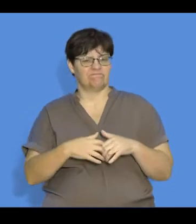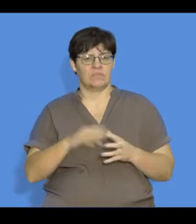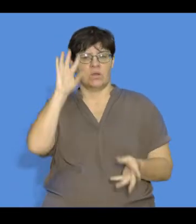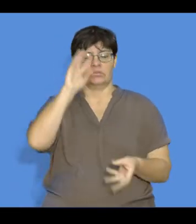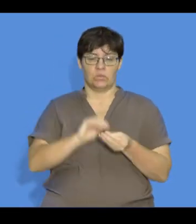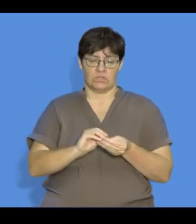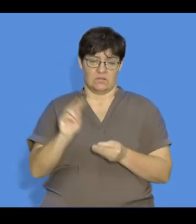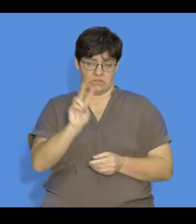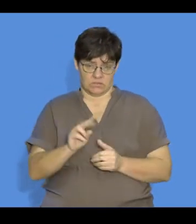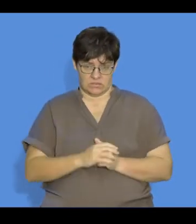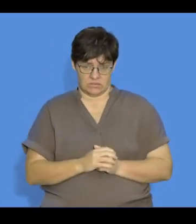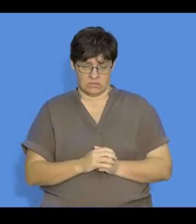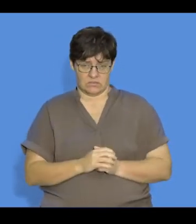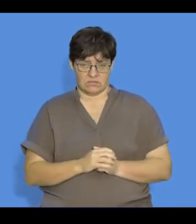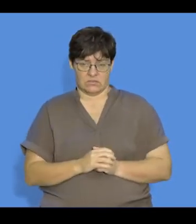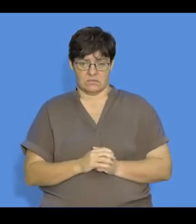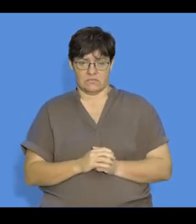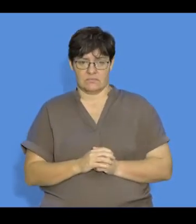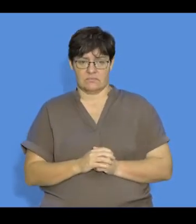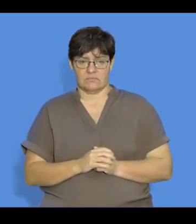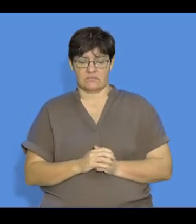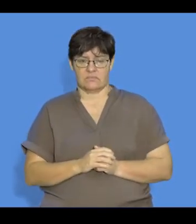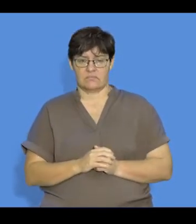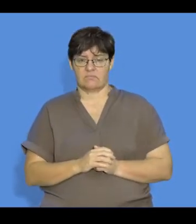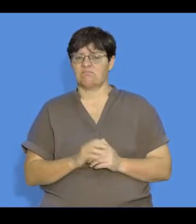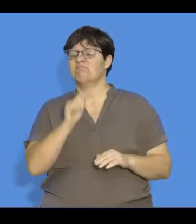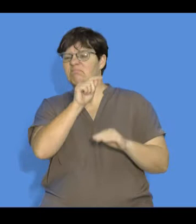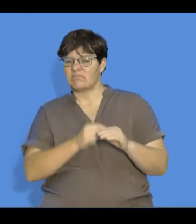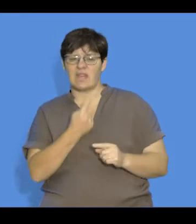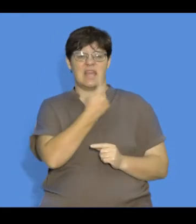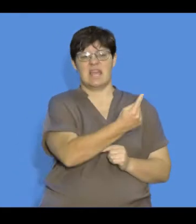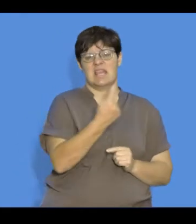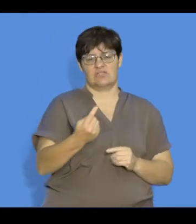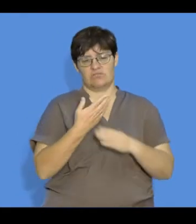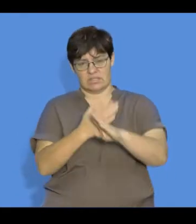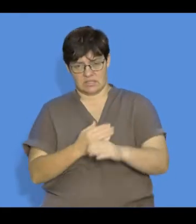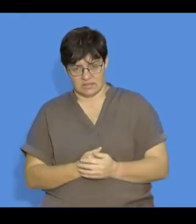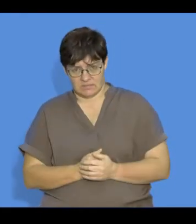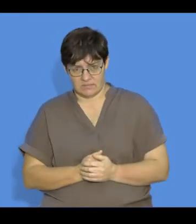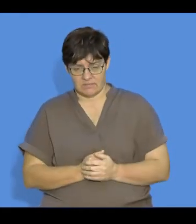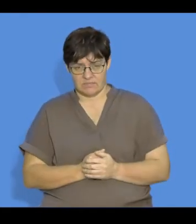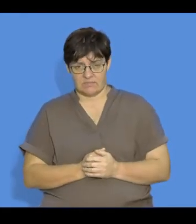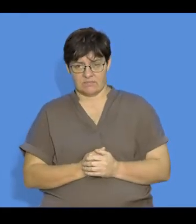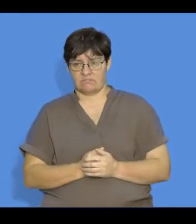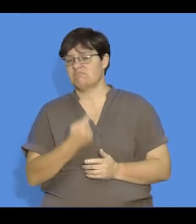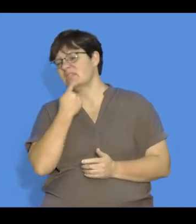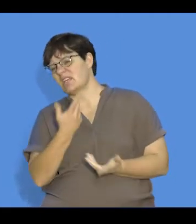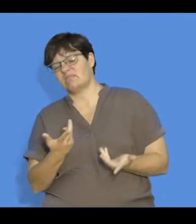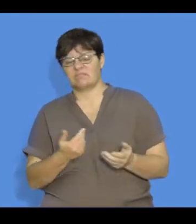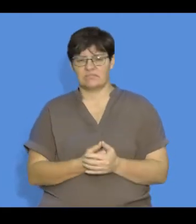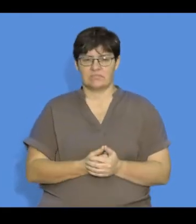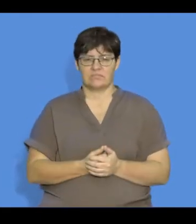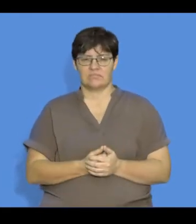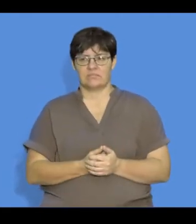of total voltage, right? Is divided across each resistor connected in series. Right. Let's say, for